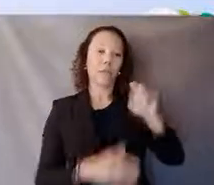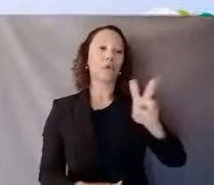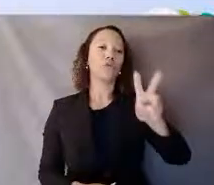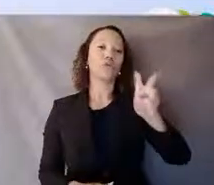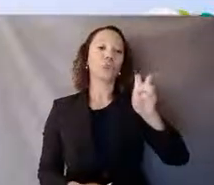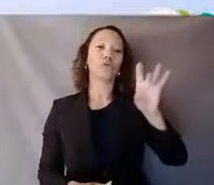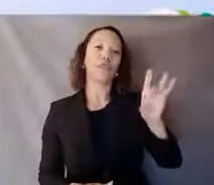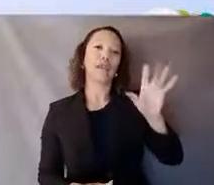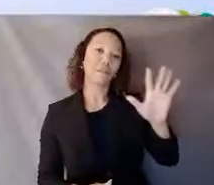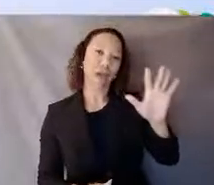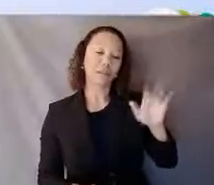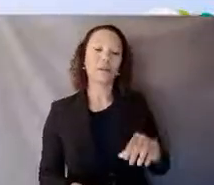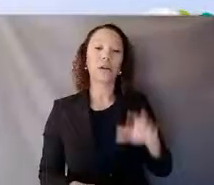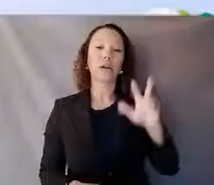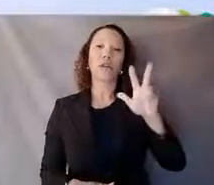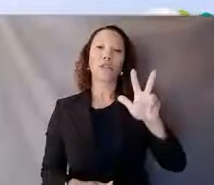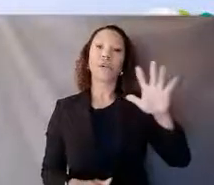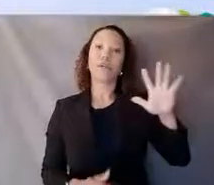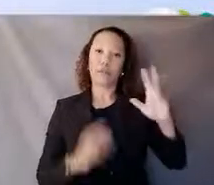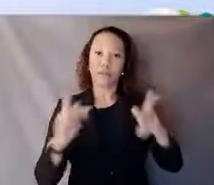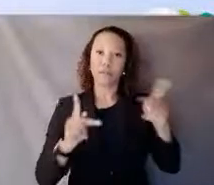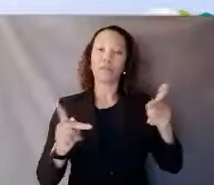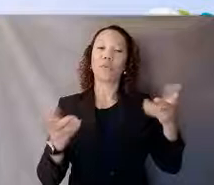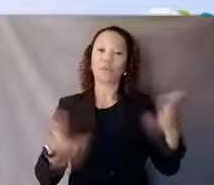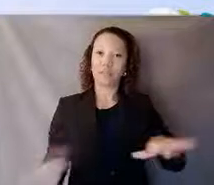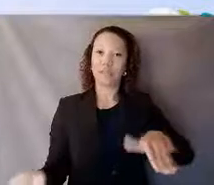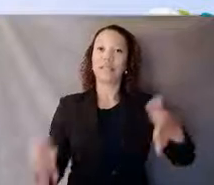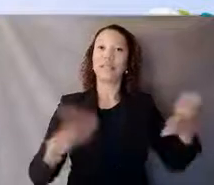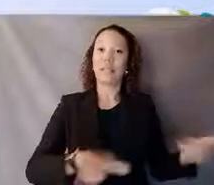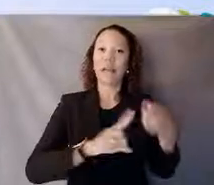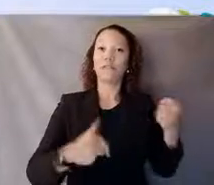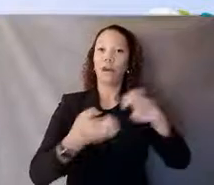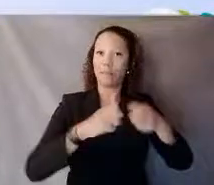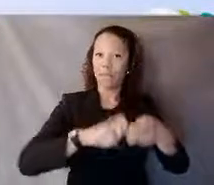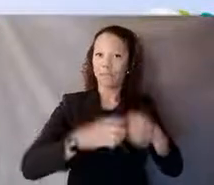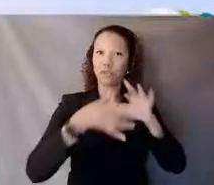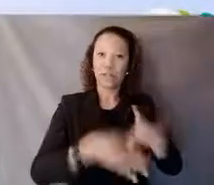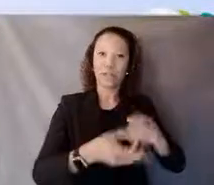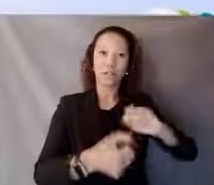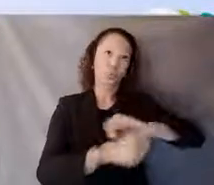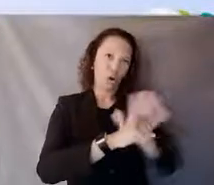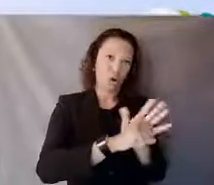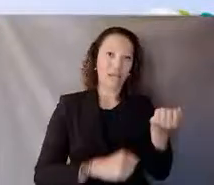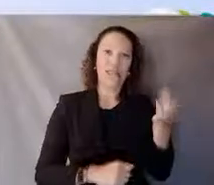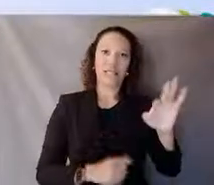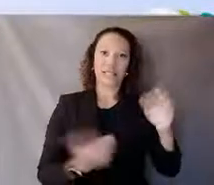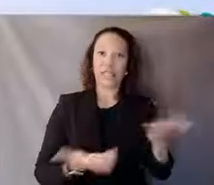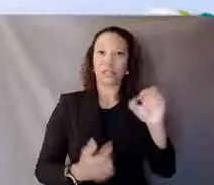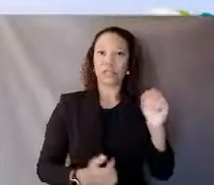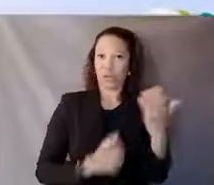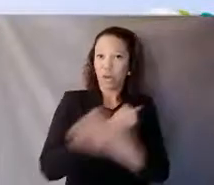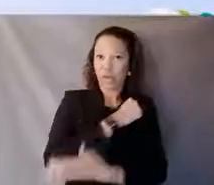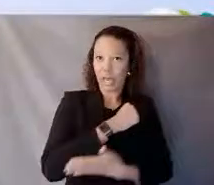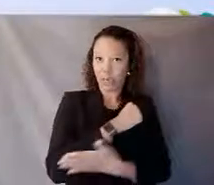285. Now, 35 individuals have now died from complications of COVID-19 in Sacramento County, and